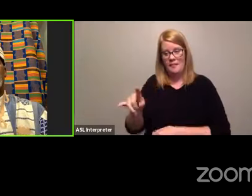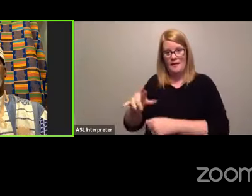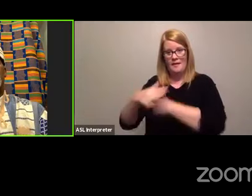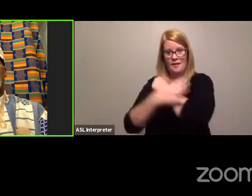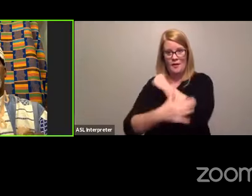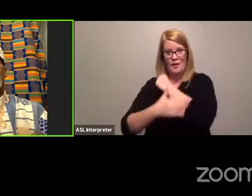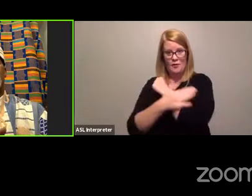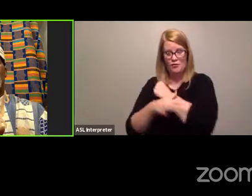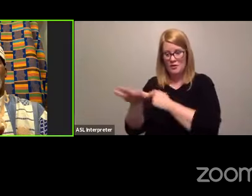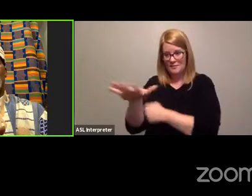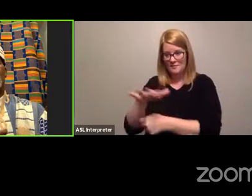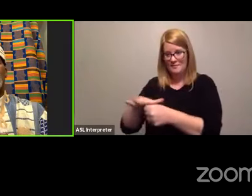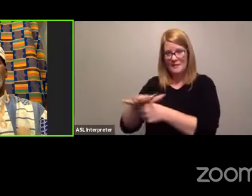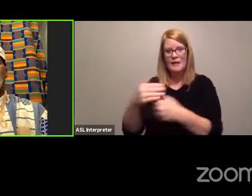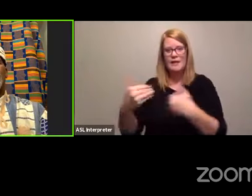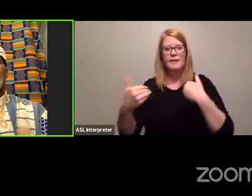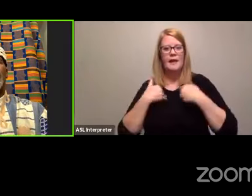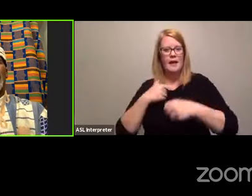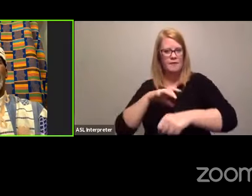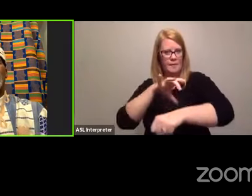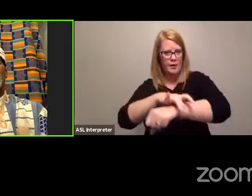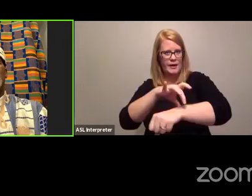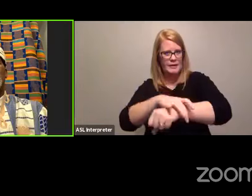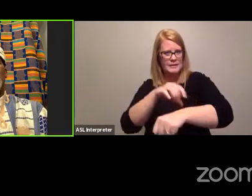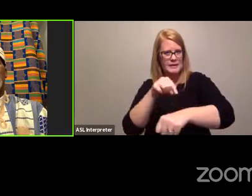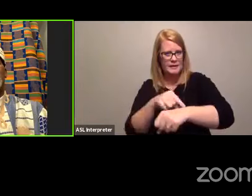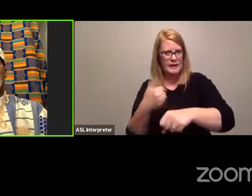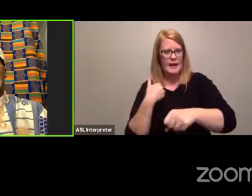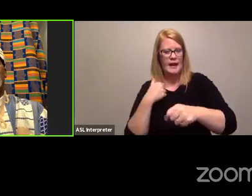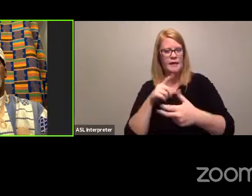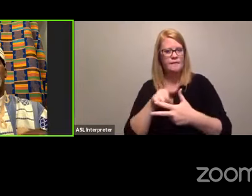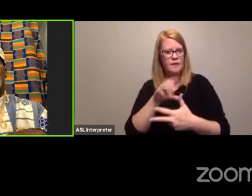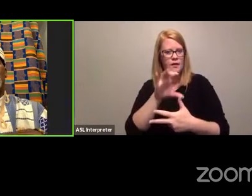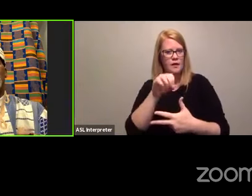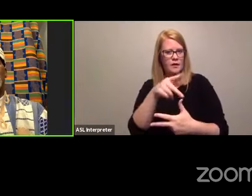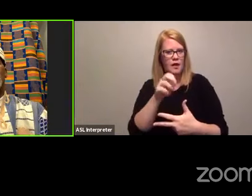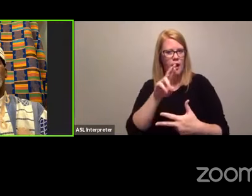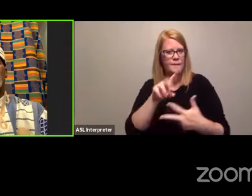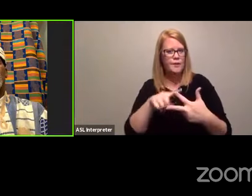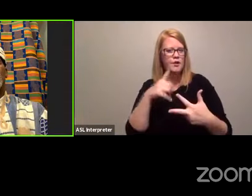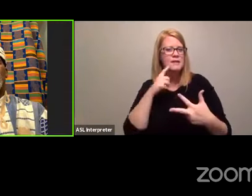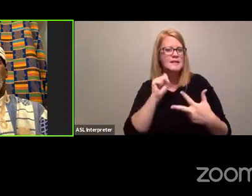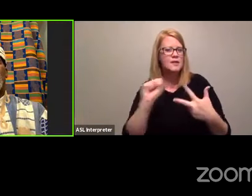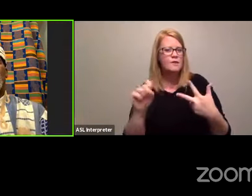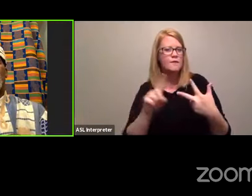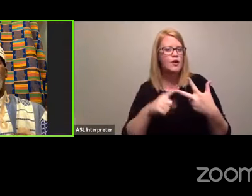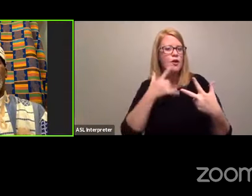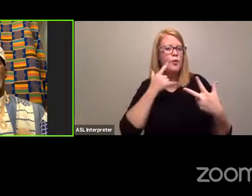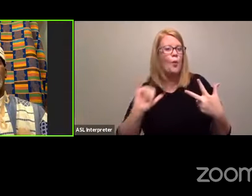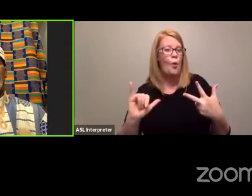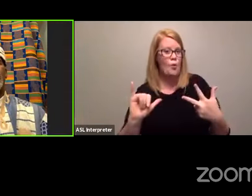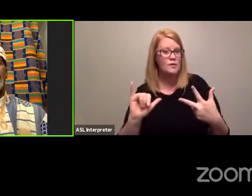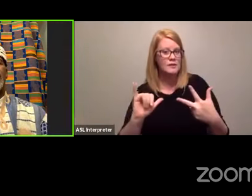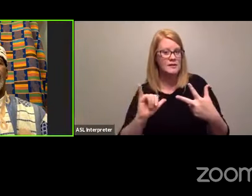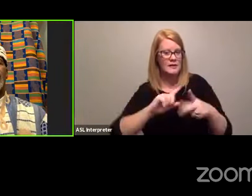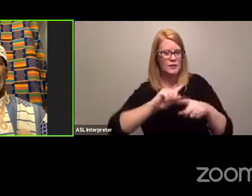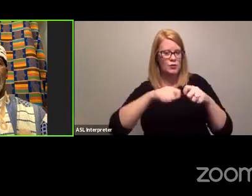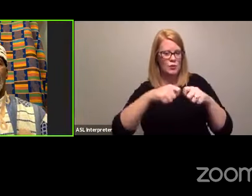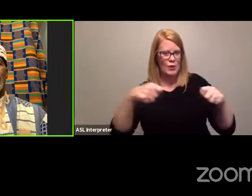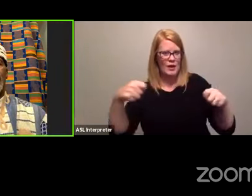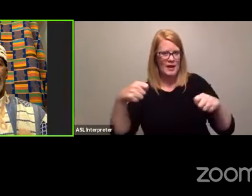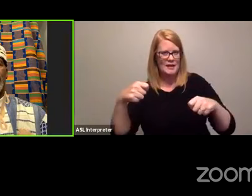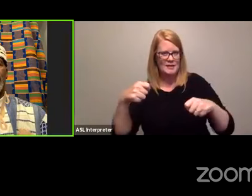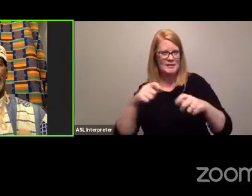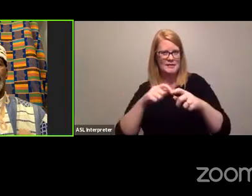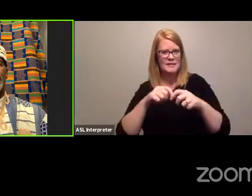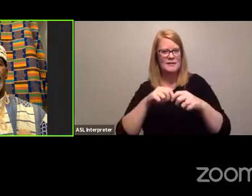copper, silver, and gold to remind little boys and little girls, always listen to